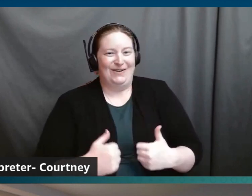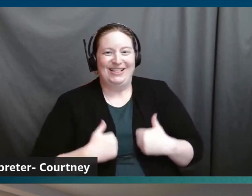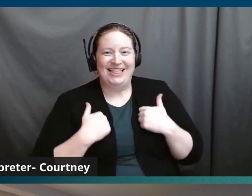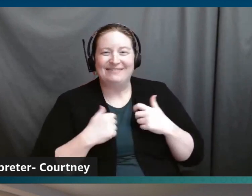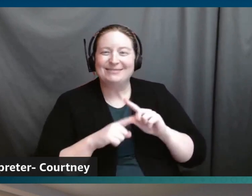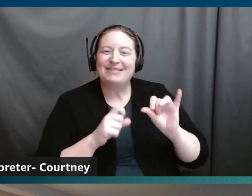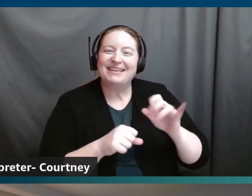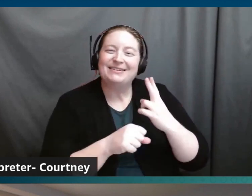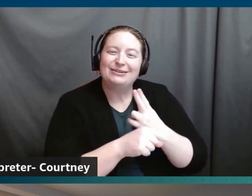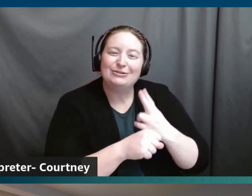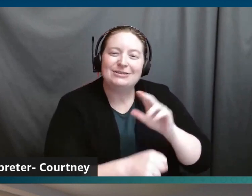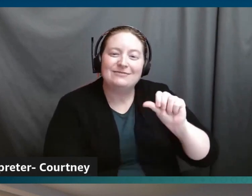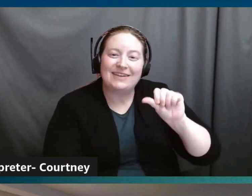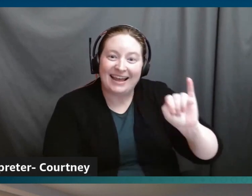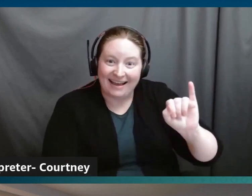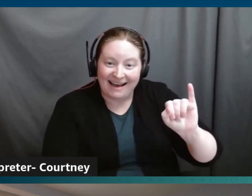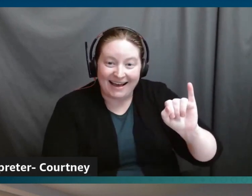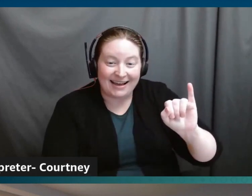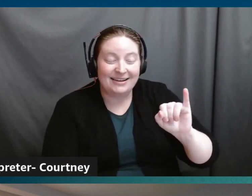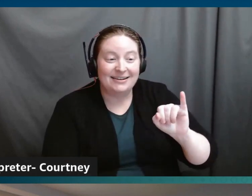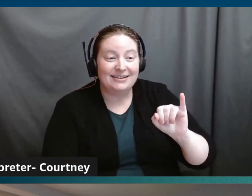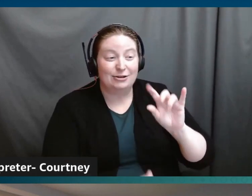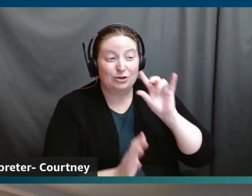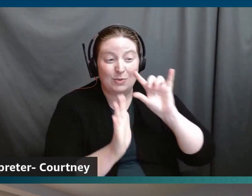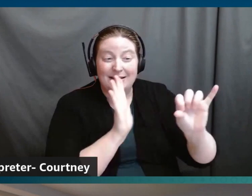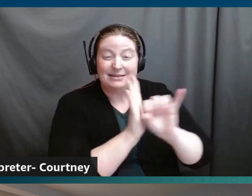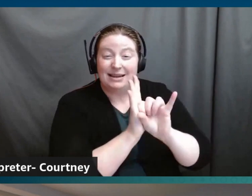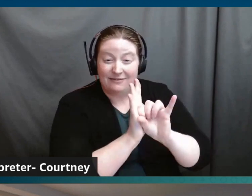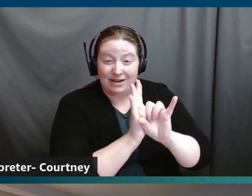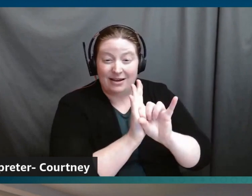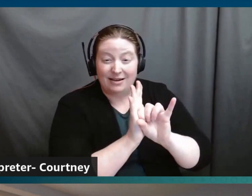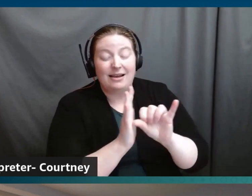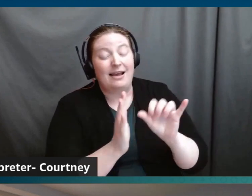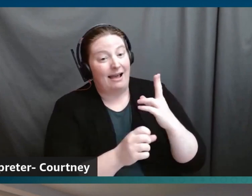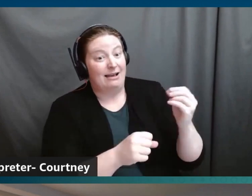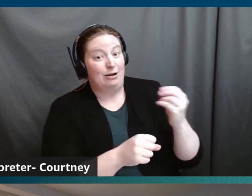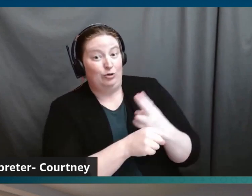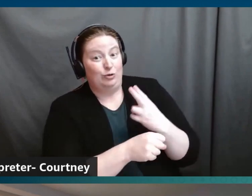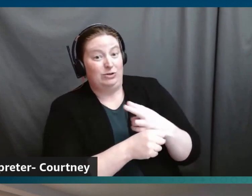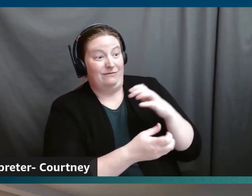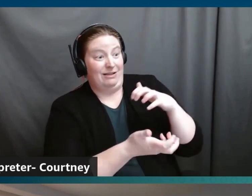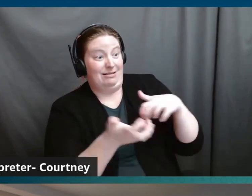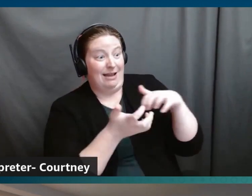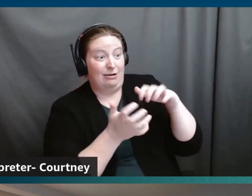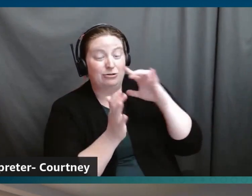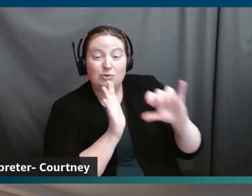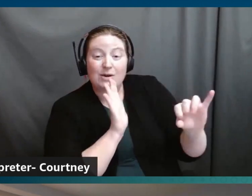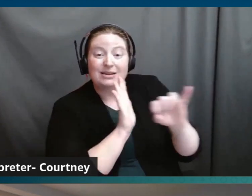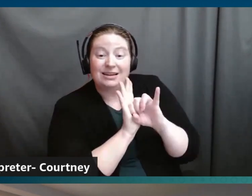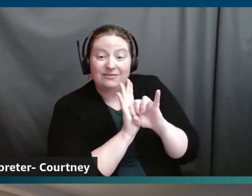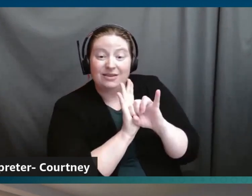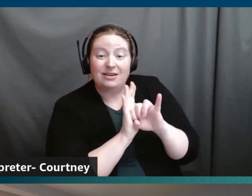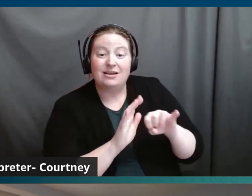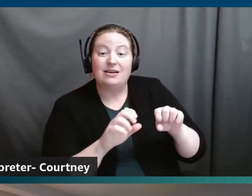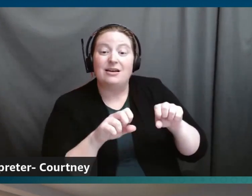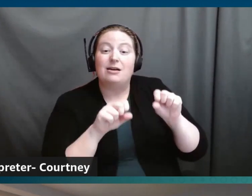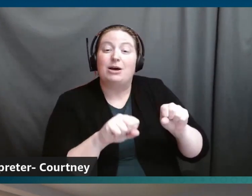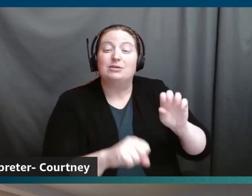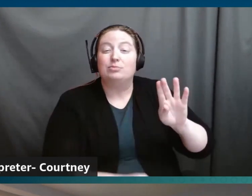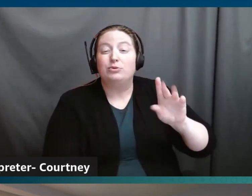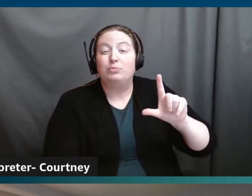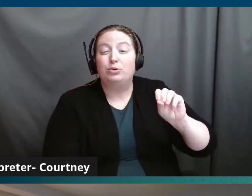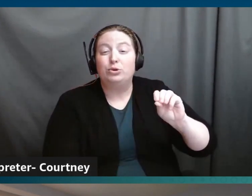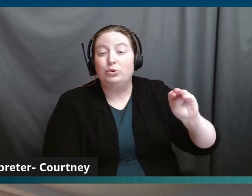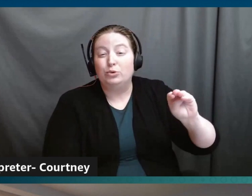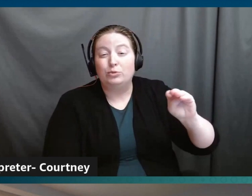AI, Elon, to identify and the use of the cloud in particular to identify a possible bloom in algae here. And so in